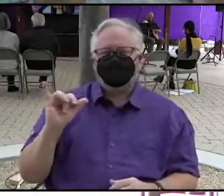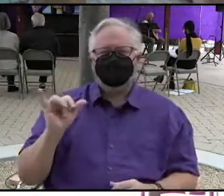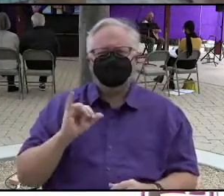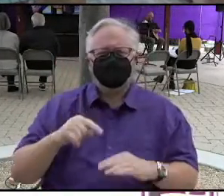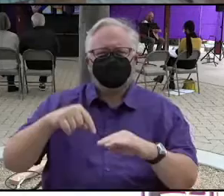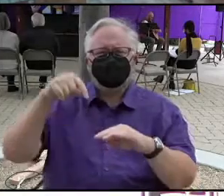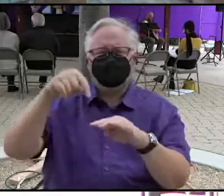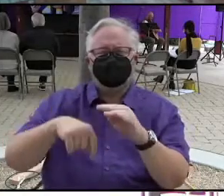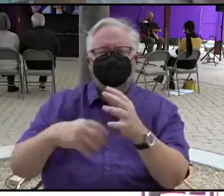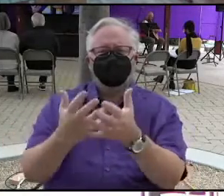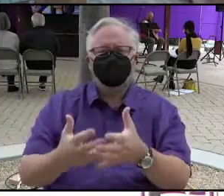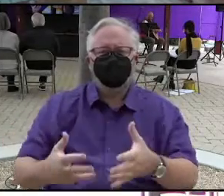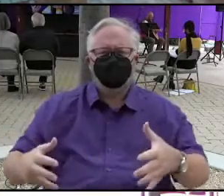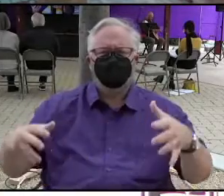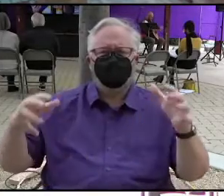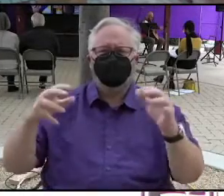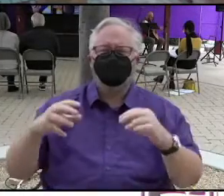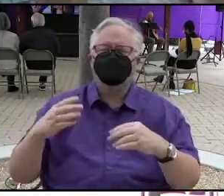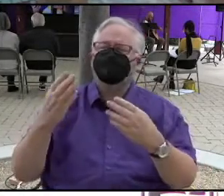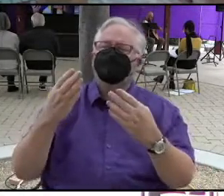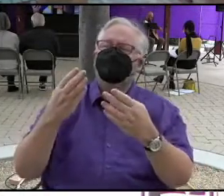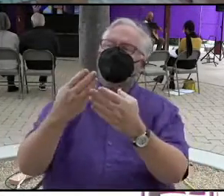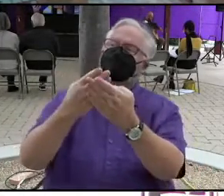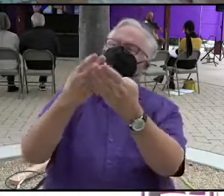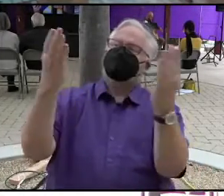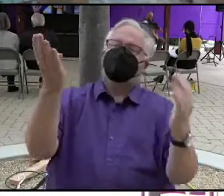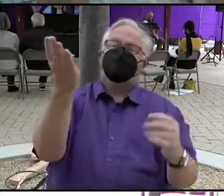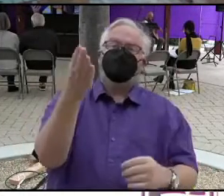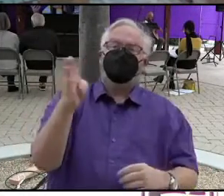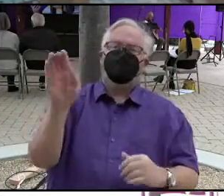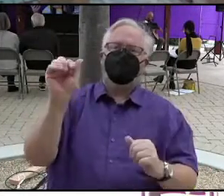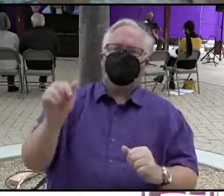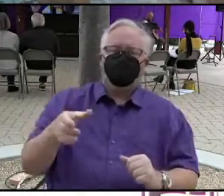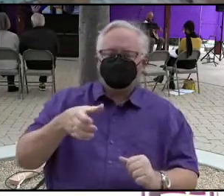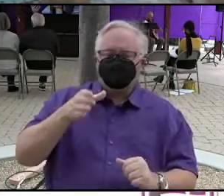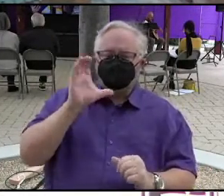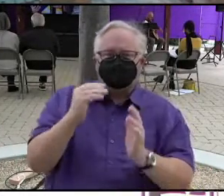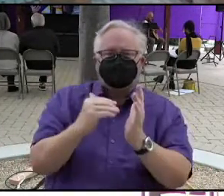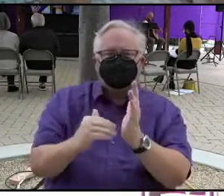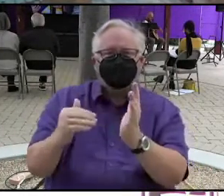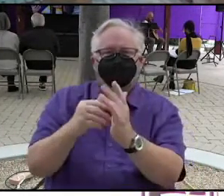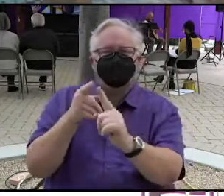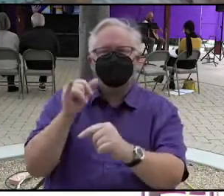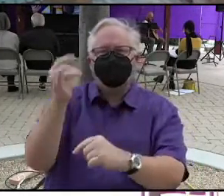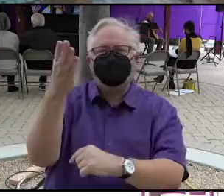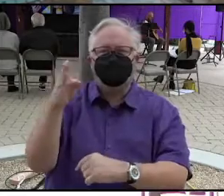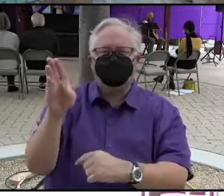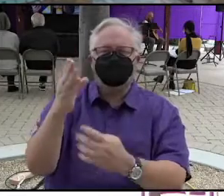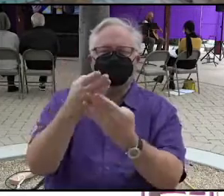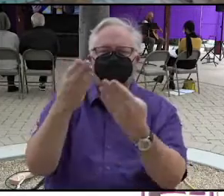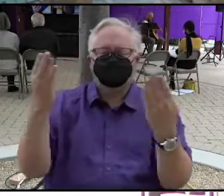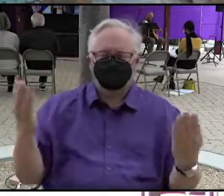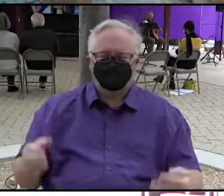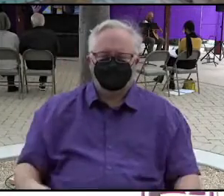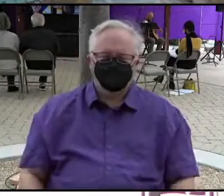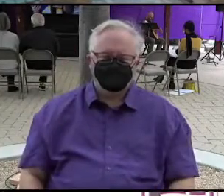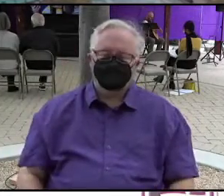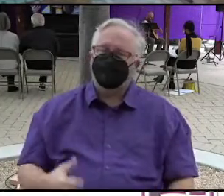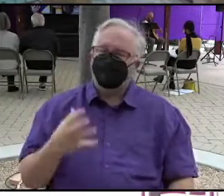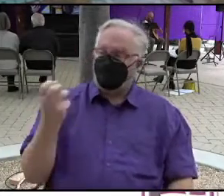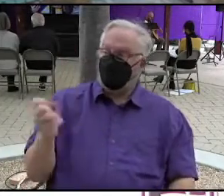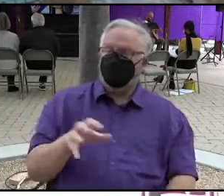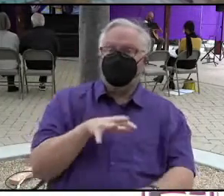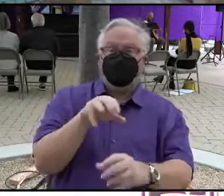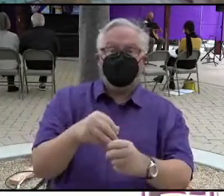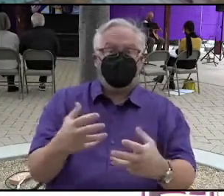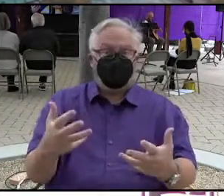deep bowl of celestial blue from which I could drink again and again. It holds our beliefs,